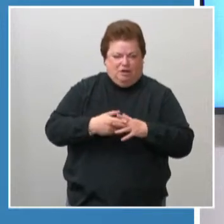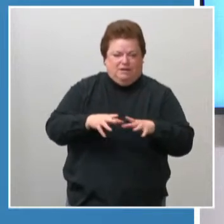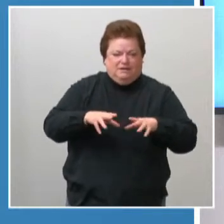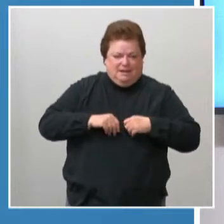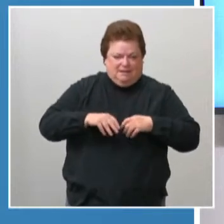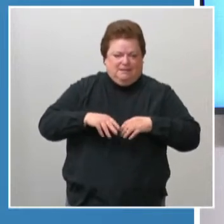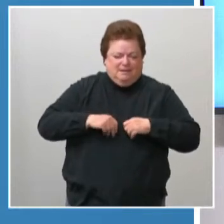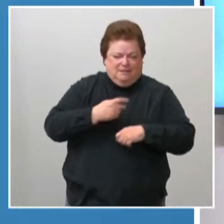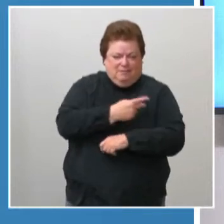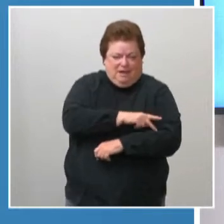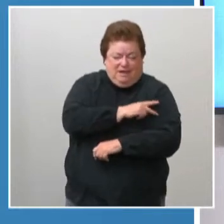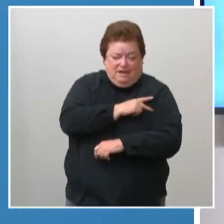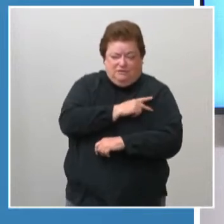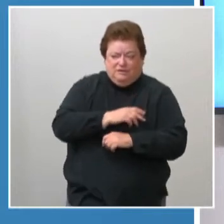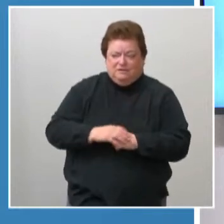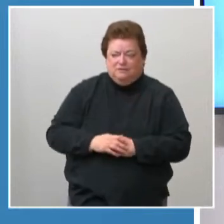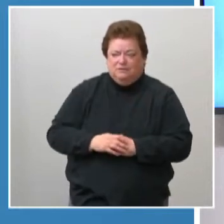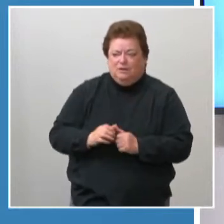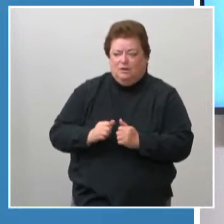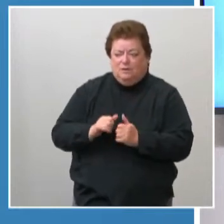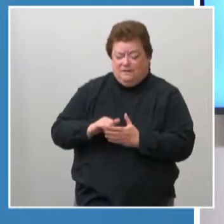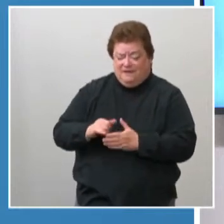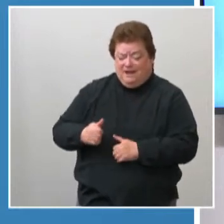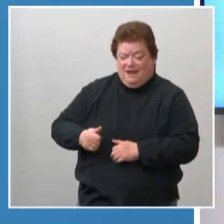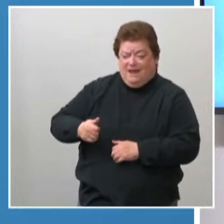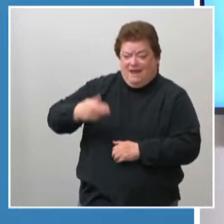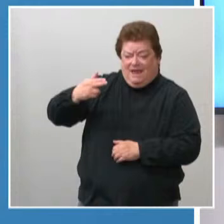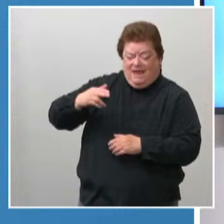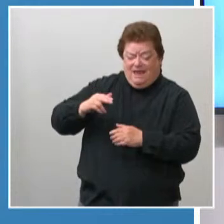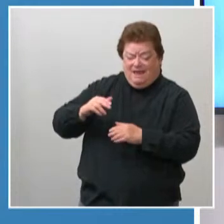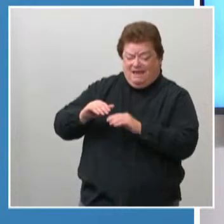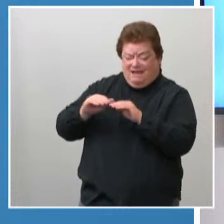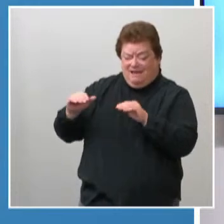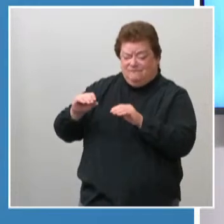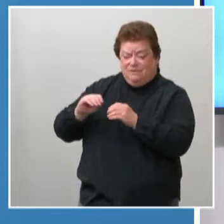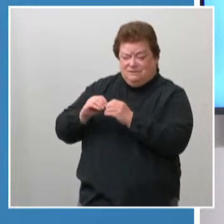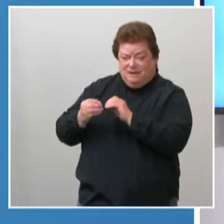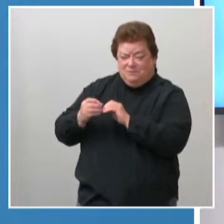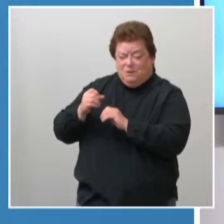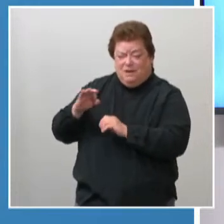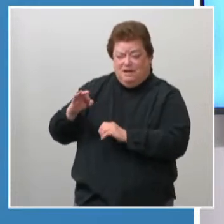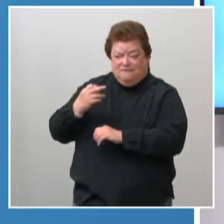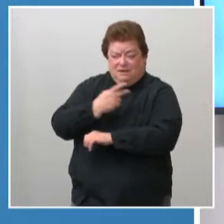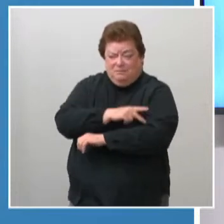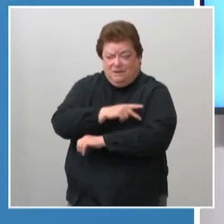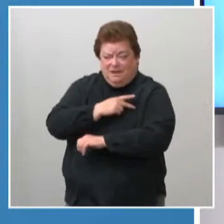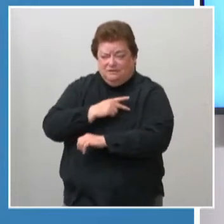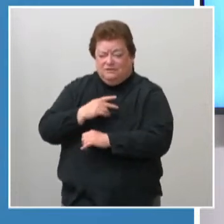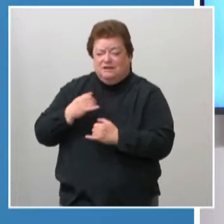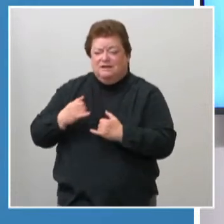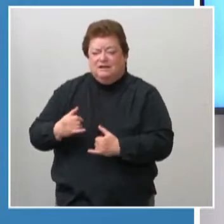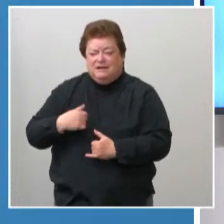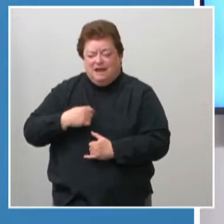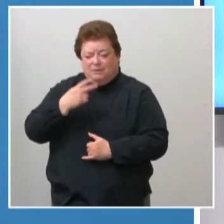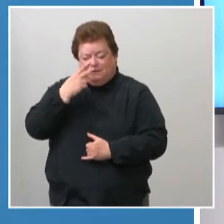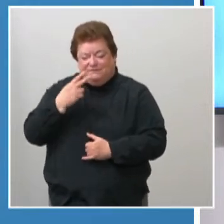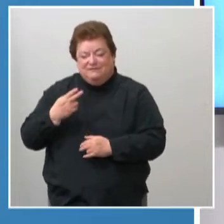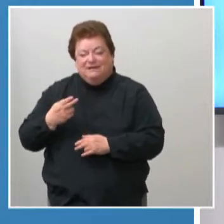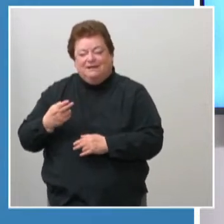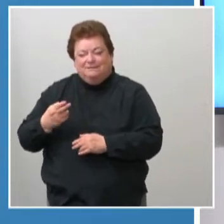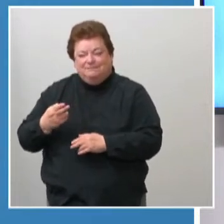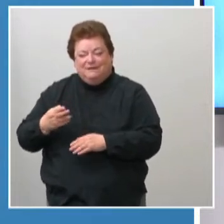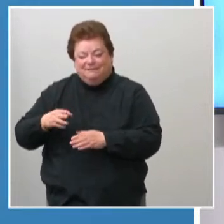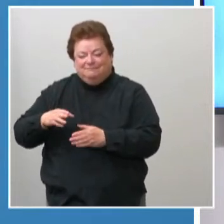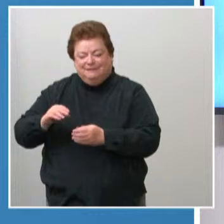said. With the sustained high level of ill patients, we've also experienced an increase of COVID-19 deaths over